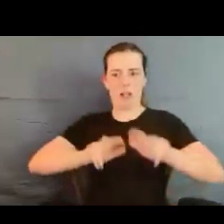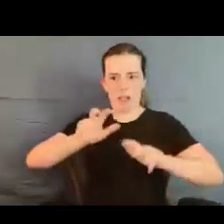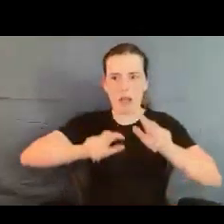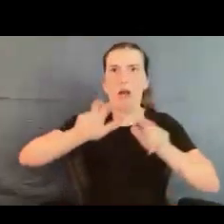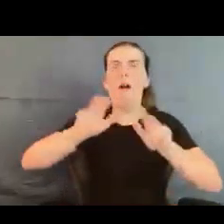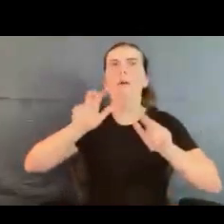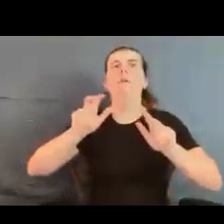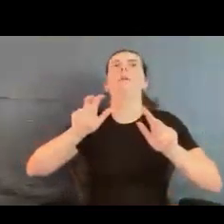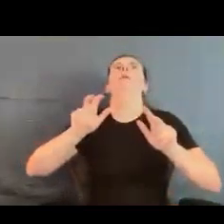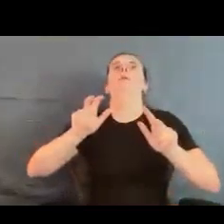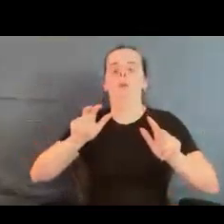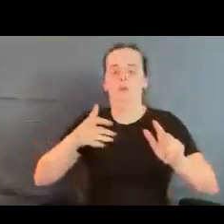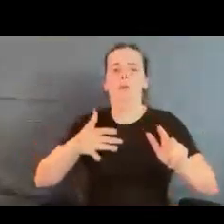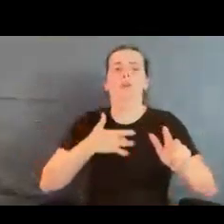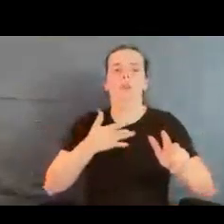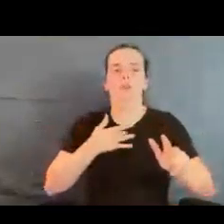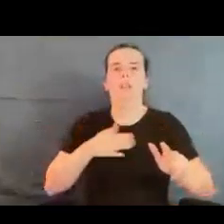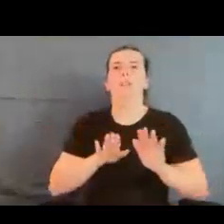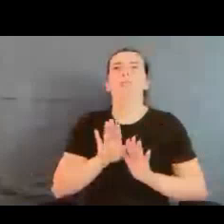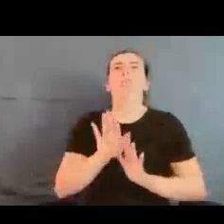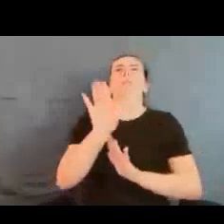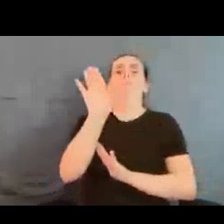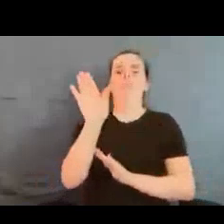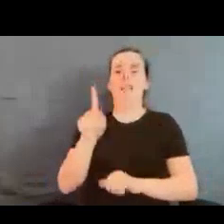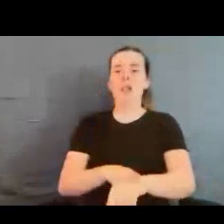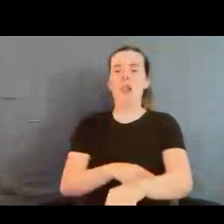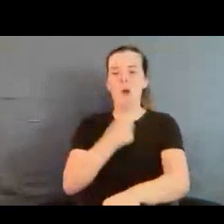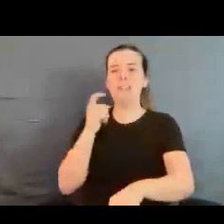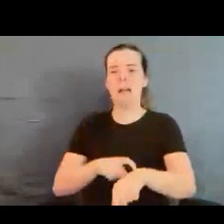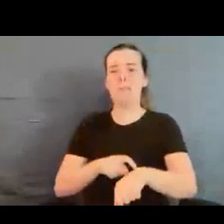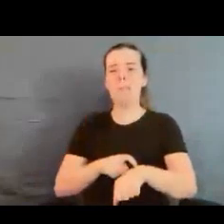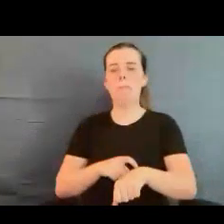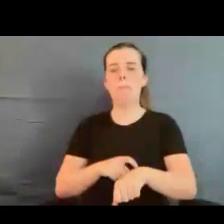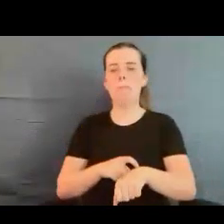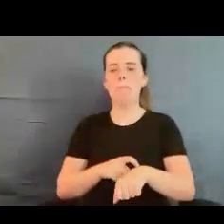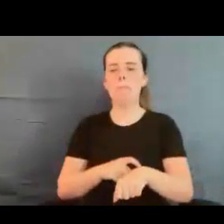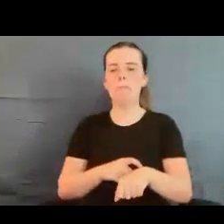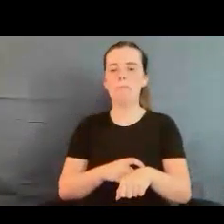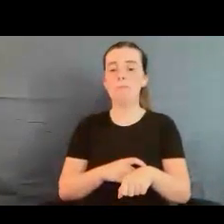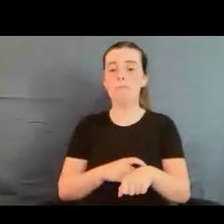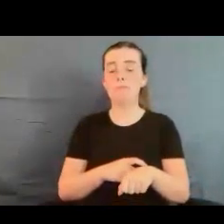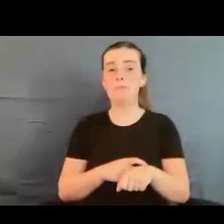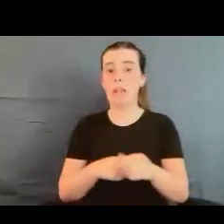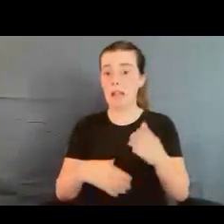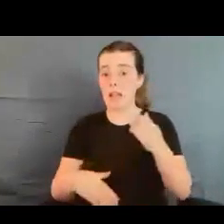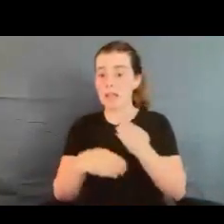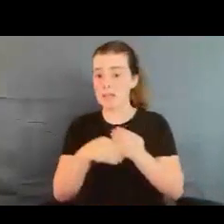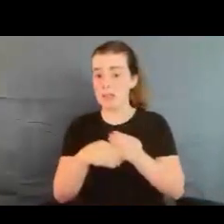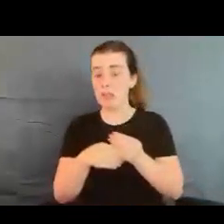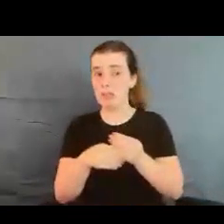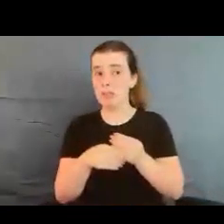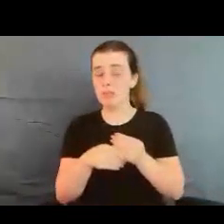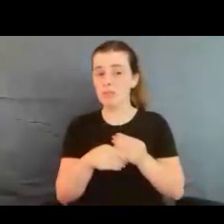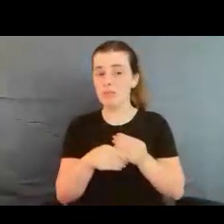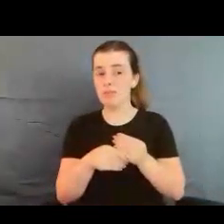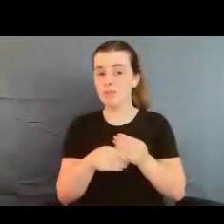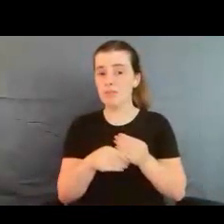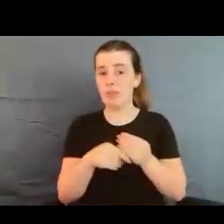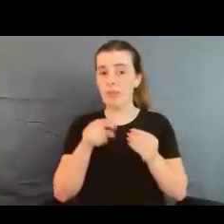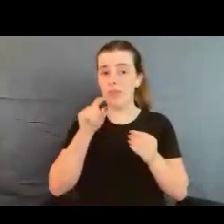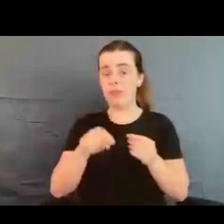long it can take with how steep it is. There's another note that I want to make, which is that the climb then